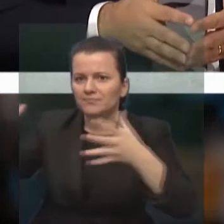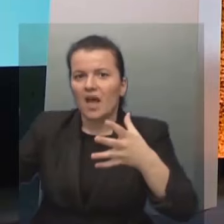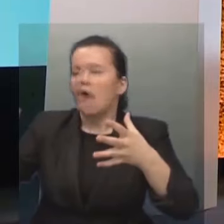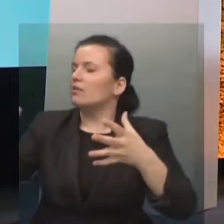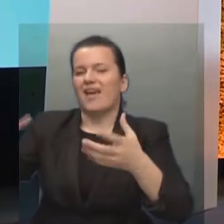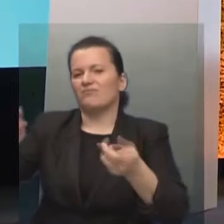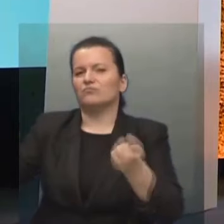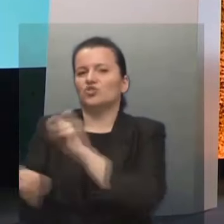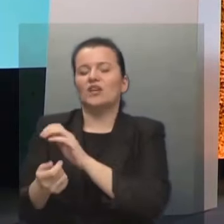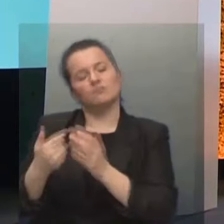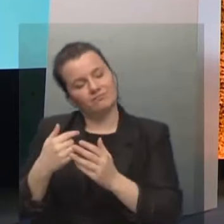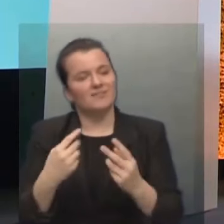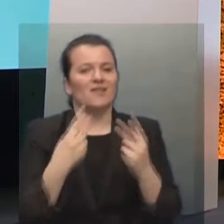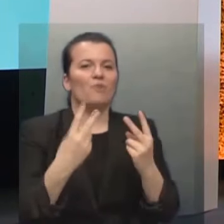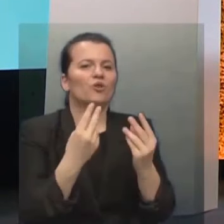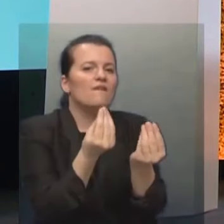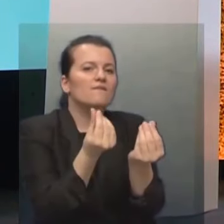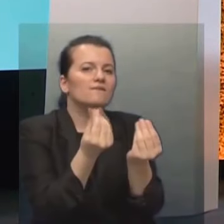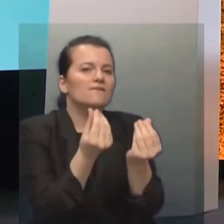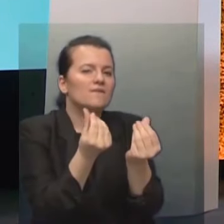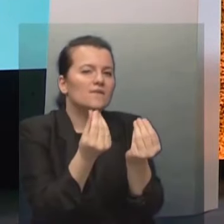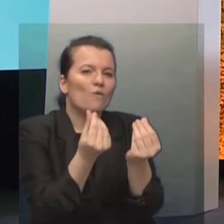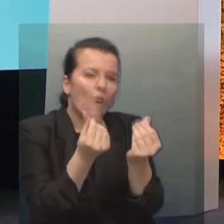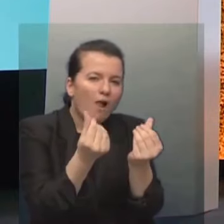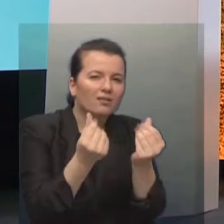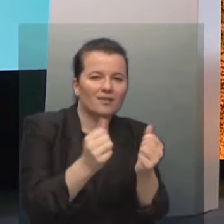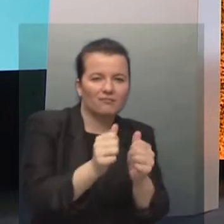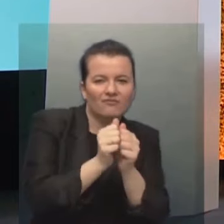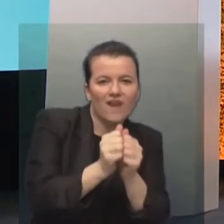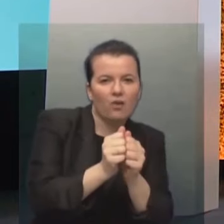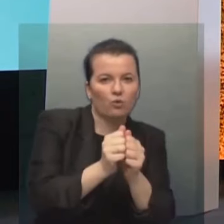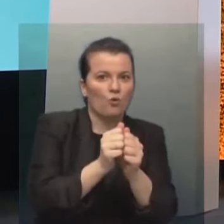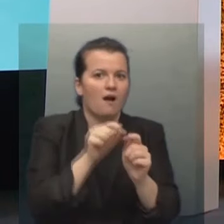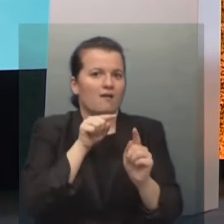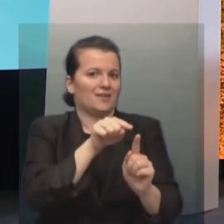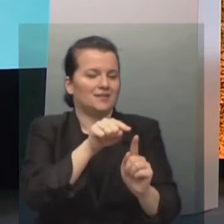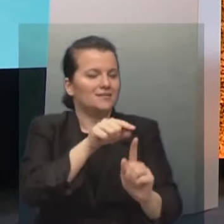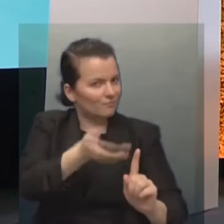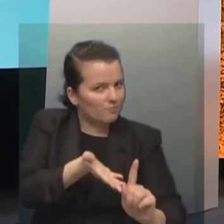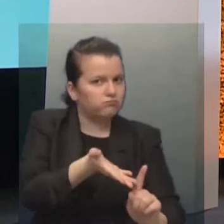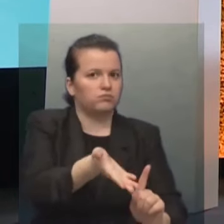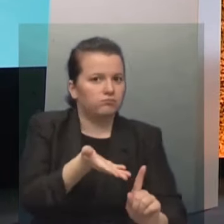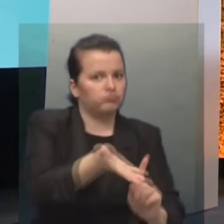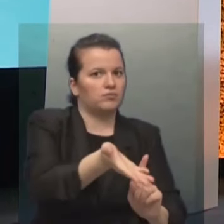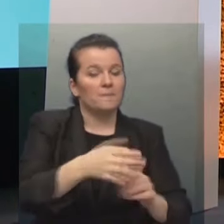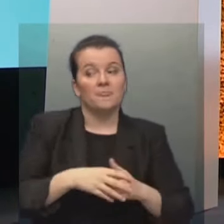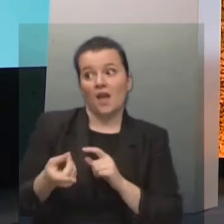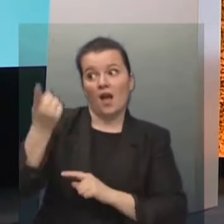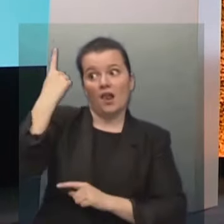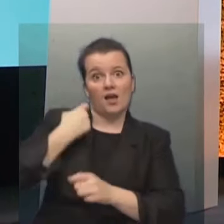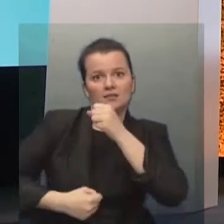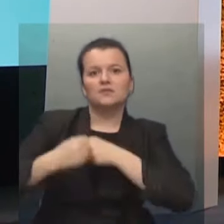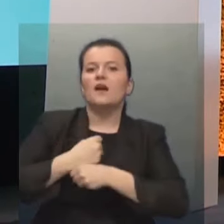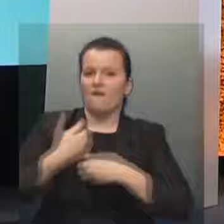value creation. And, well, of course, we started on this as early as last summer, and progress is